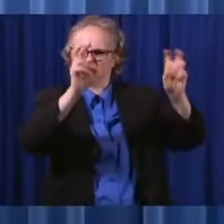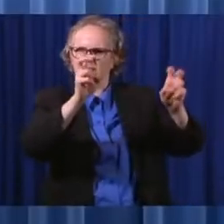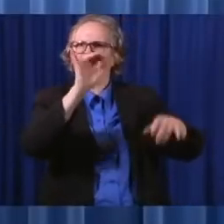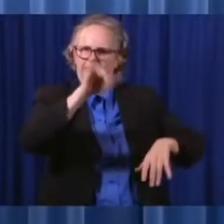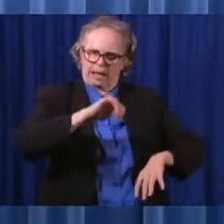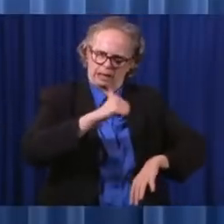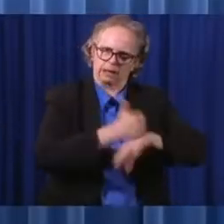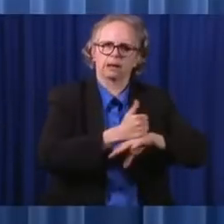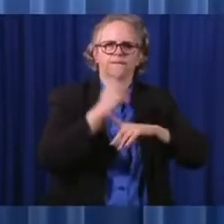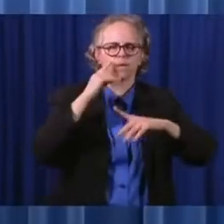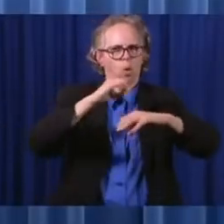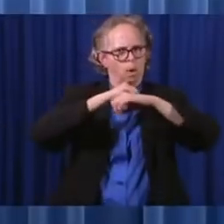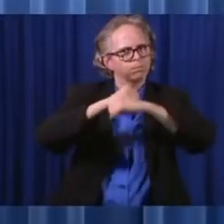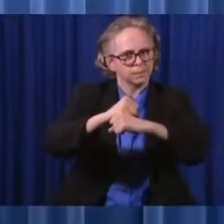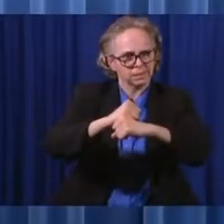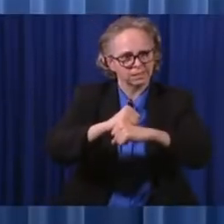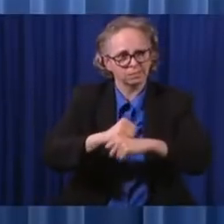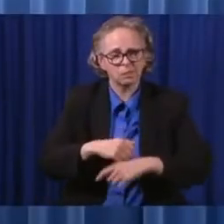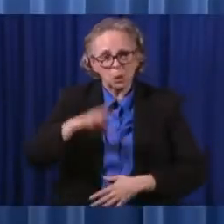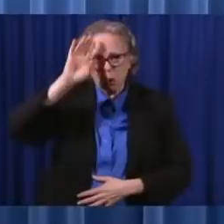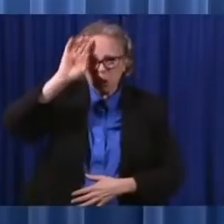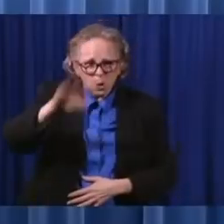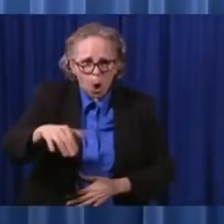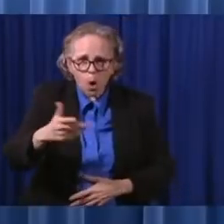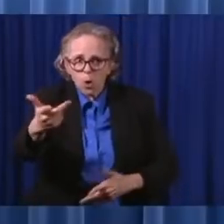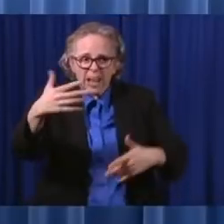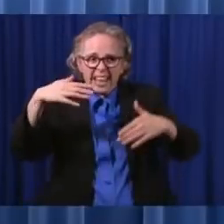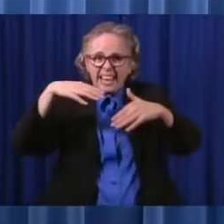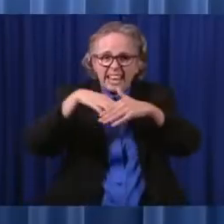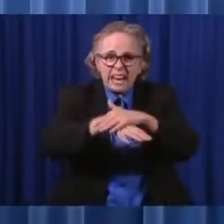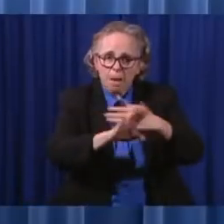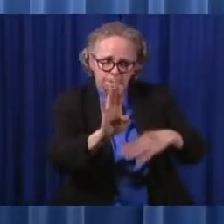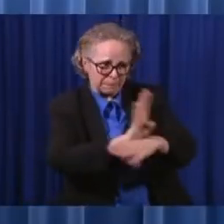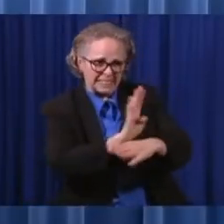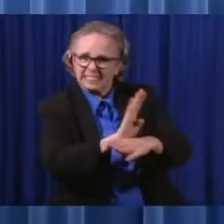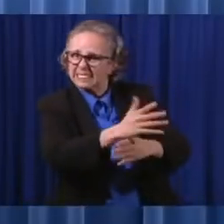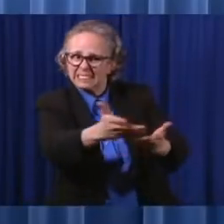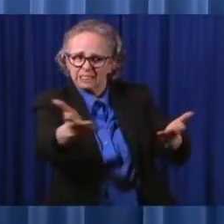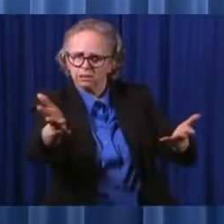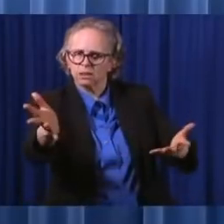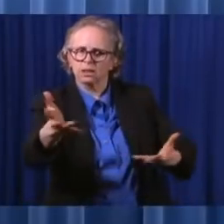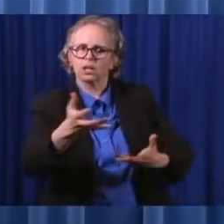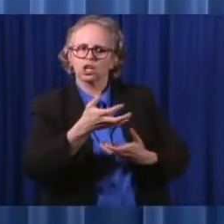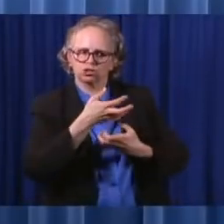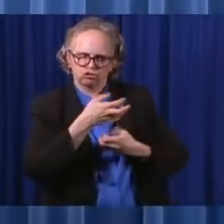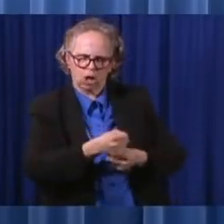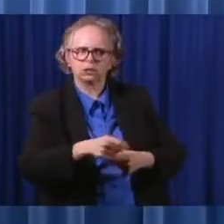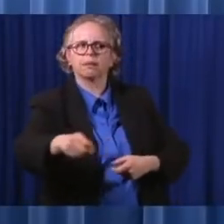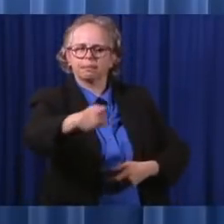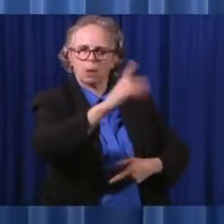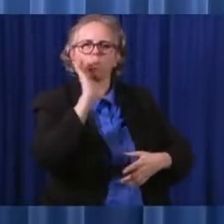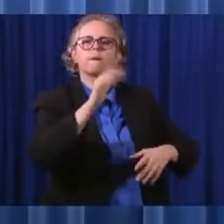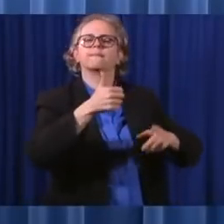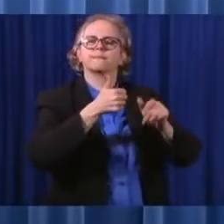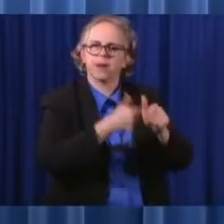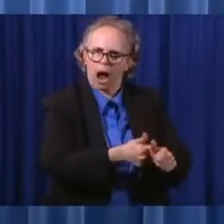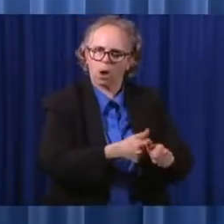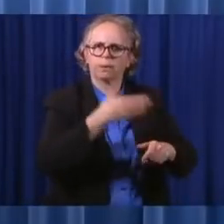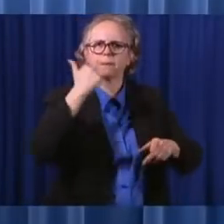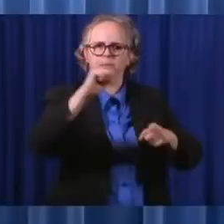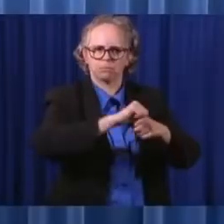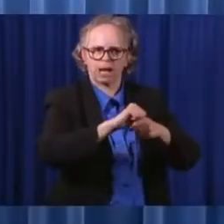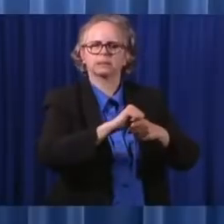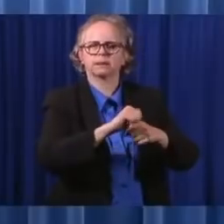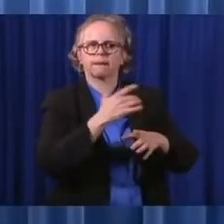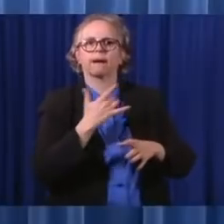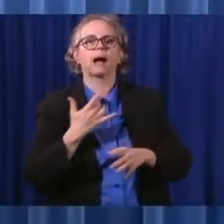they're following those best practices. And when an employee goes into a manufacturing company, so they know they're following those